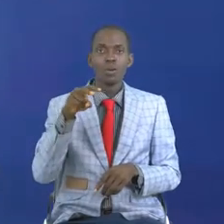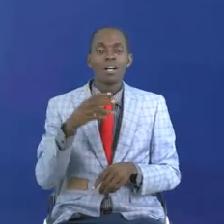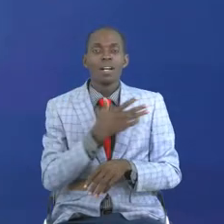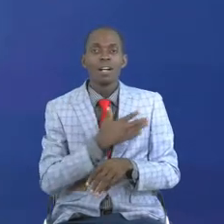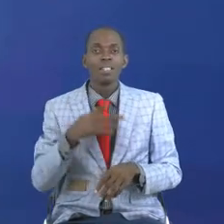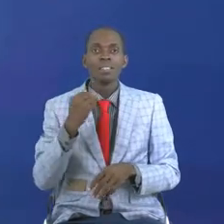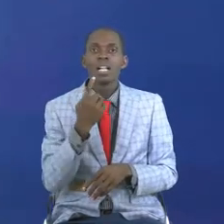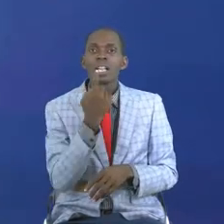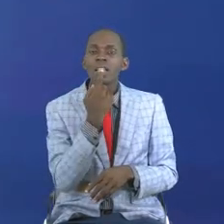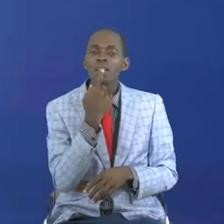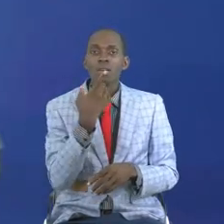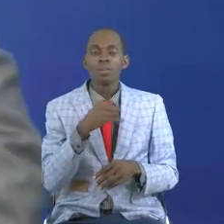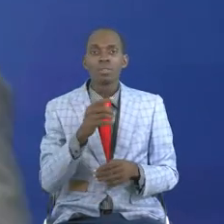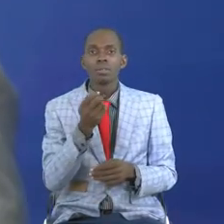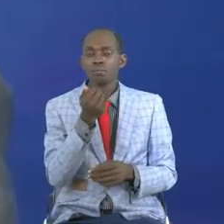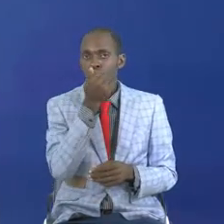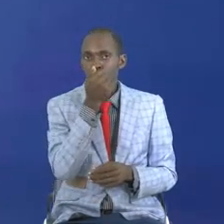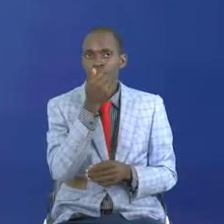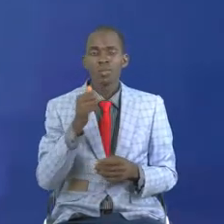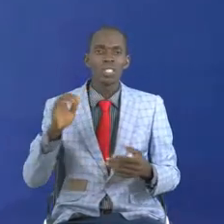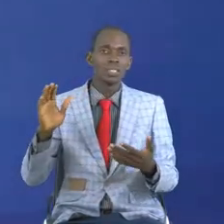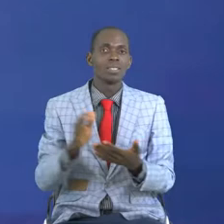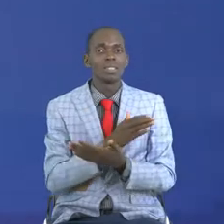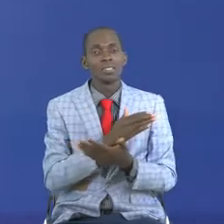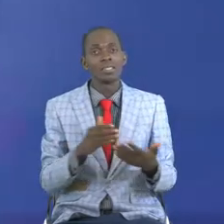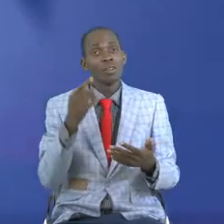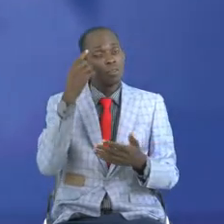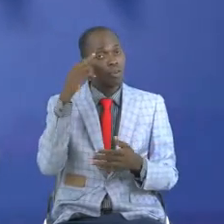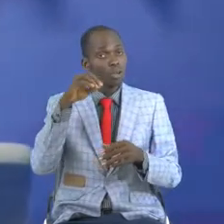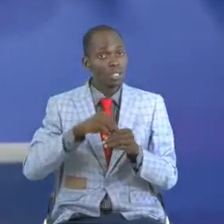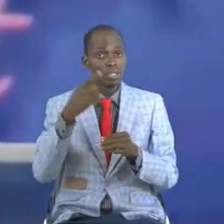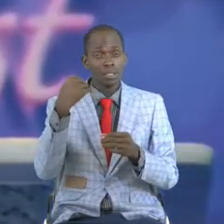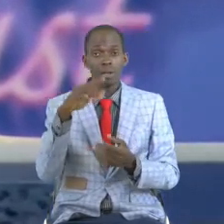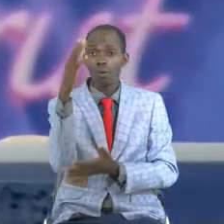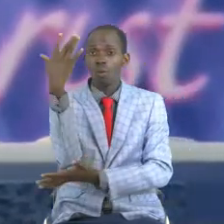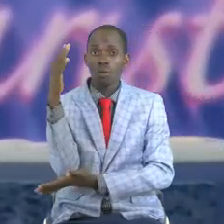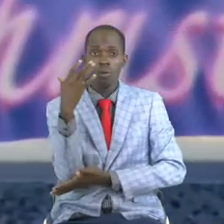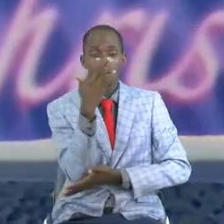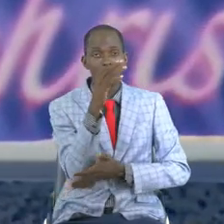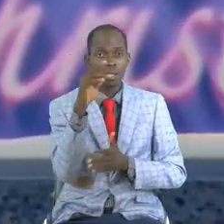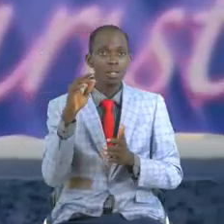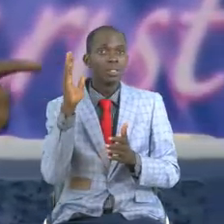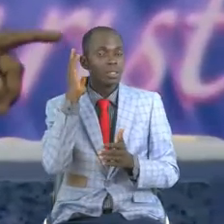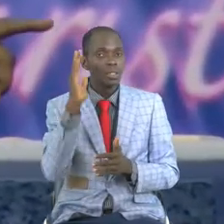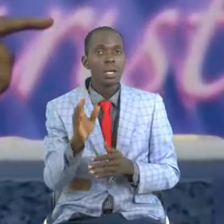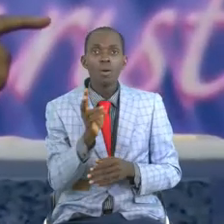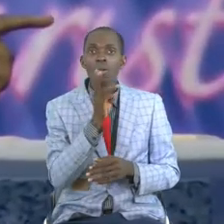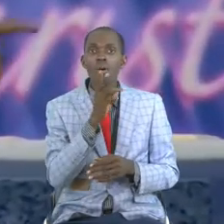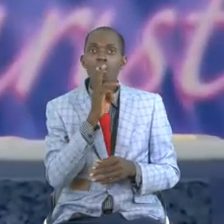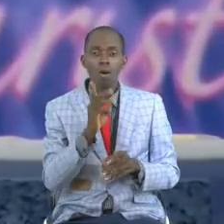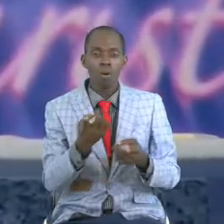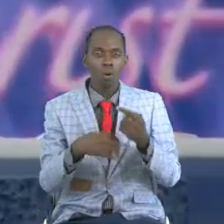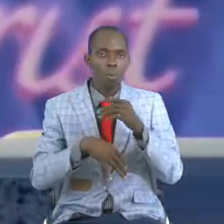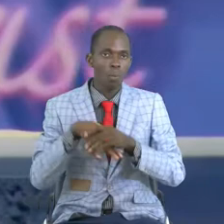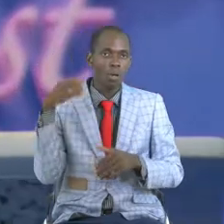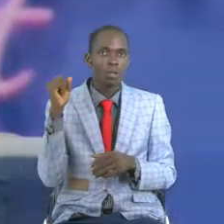the dumb sing. For in the wilderness shall waters break out